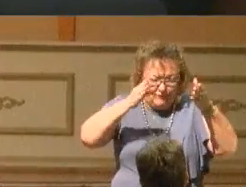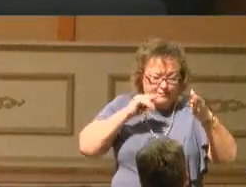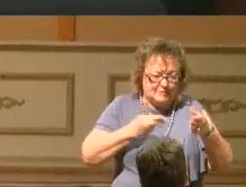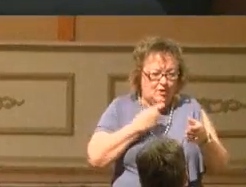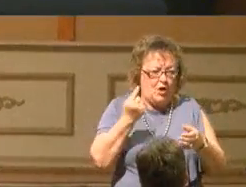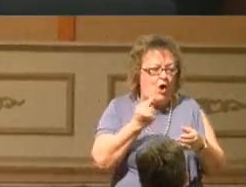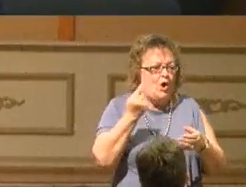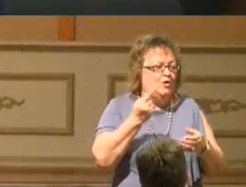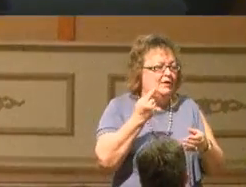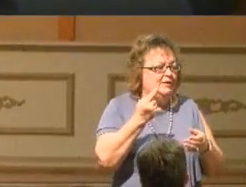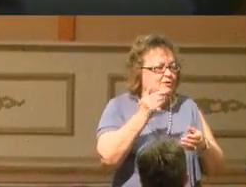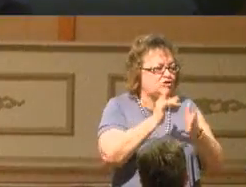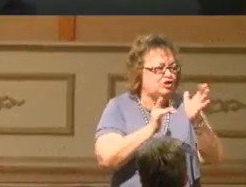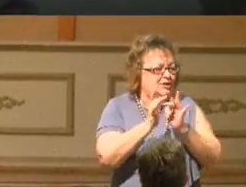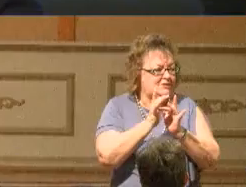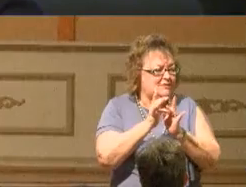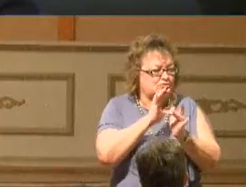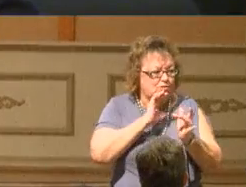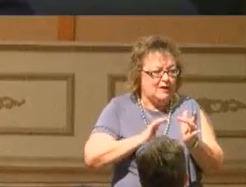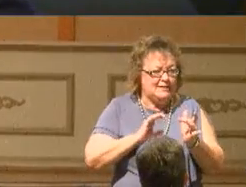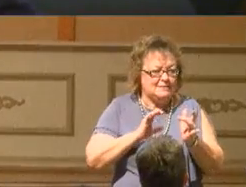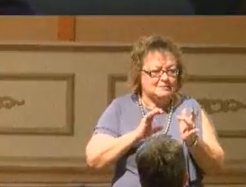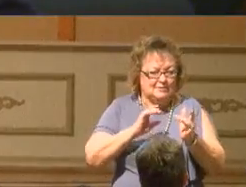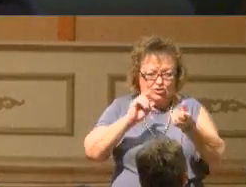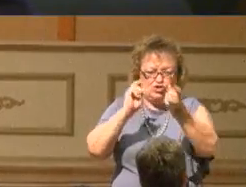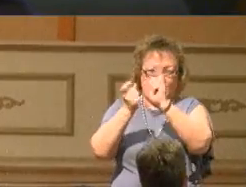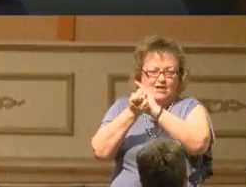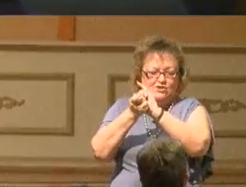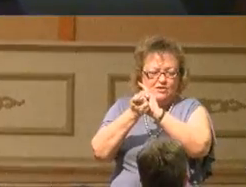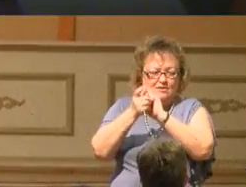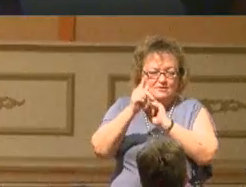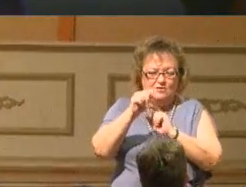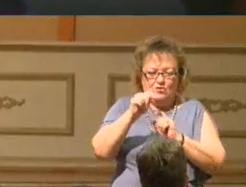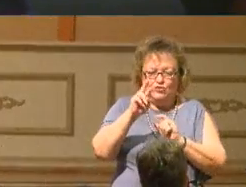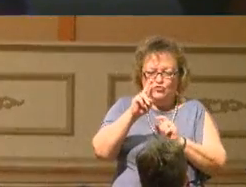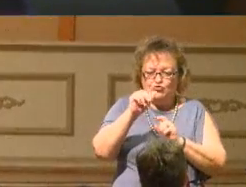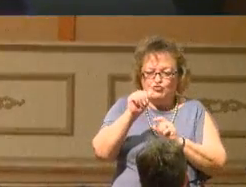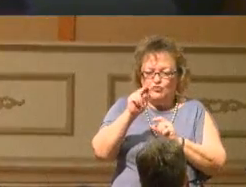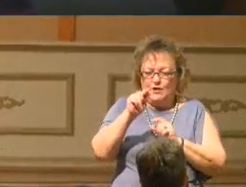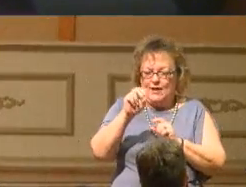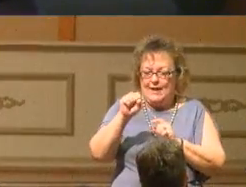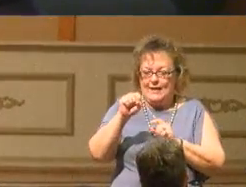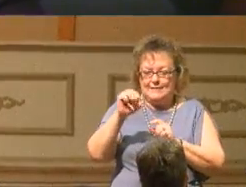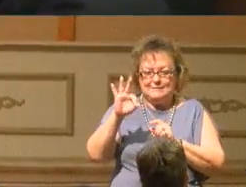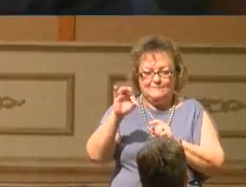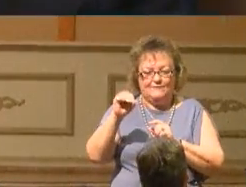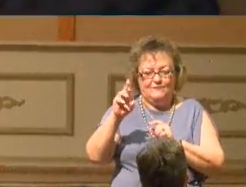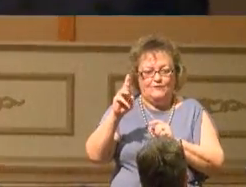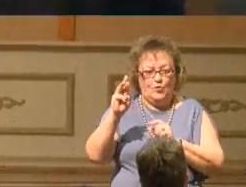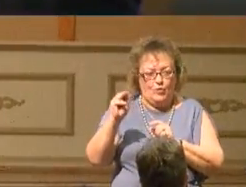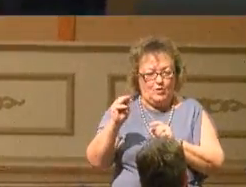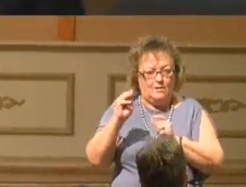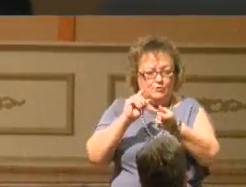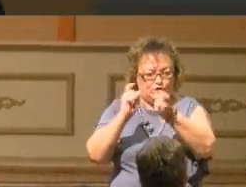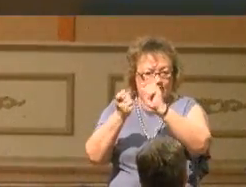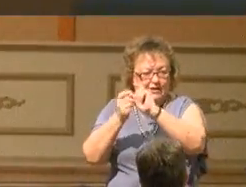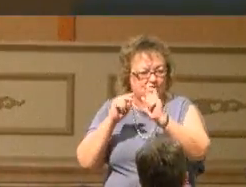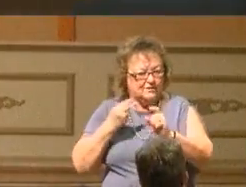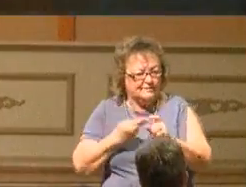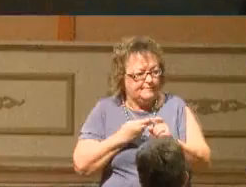can transform us. Only He can. And this thought of this word